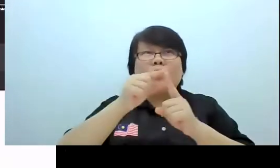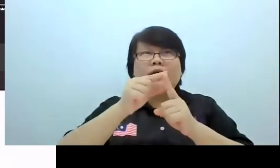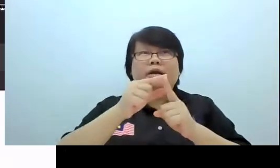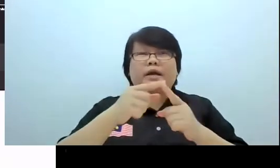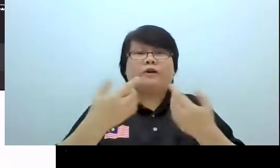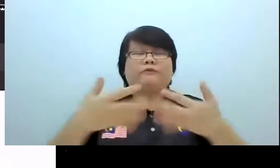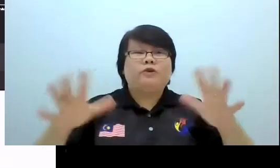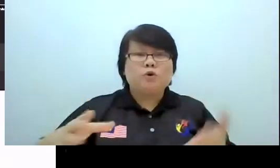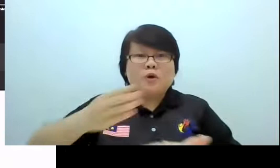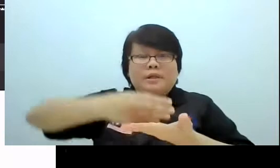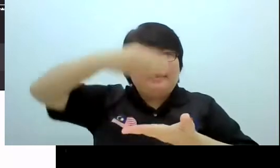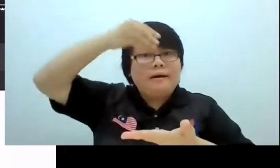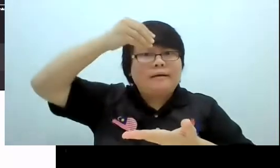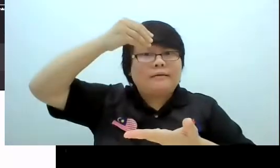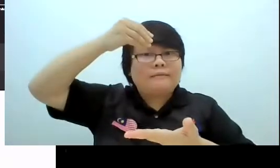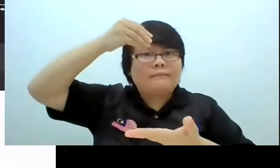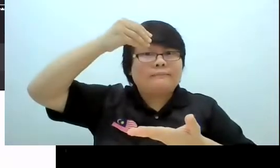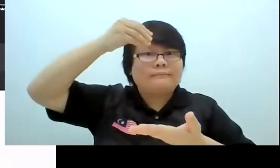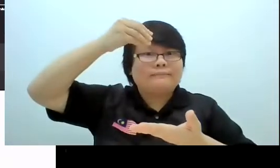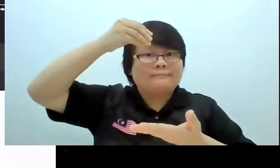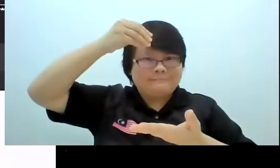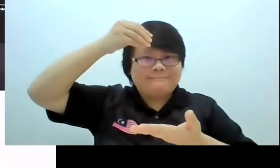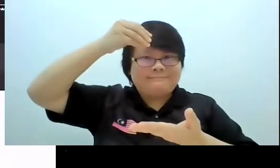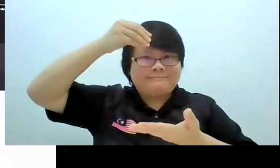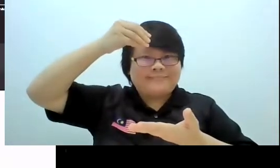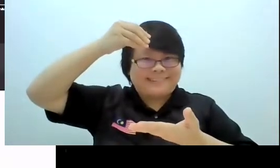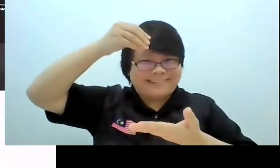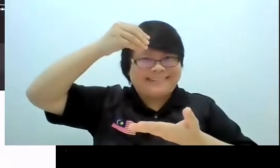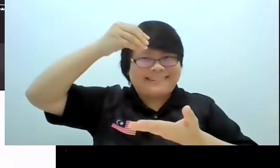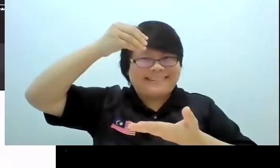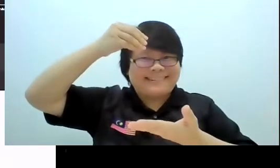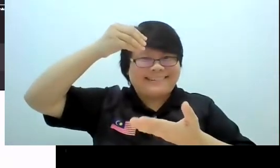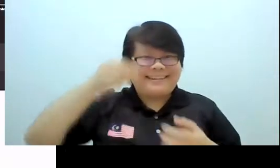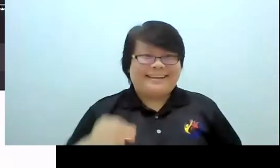What word have you learned?